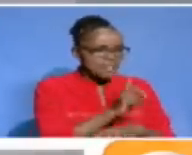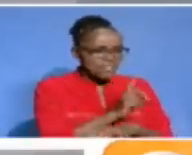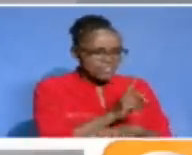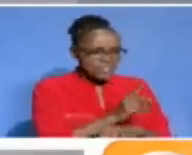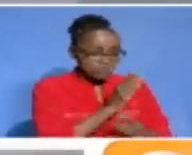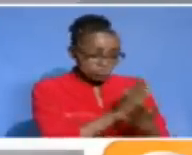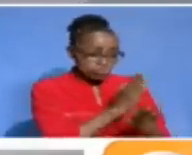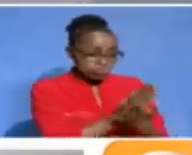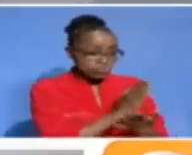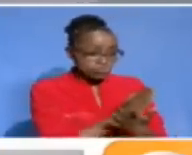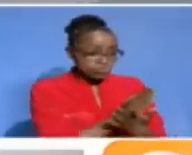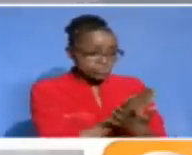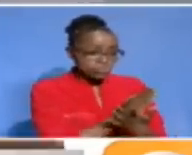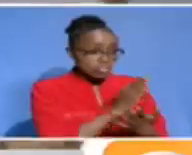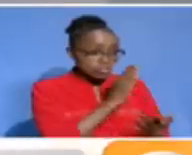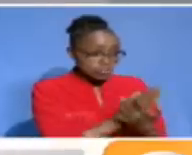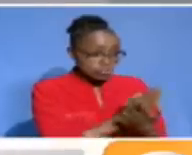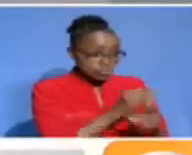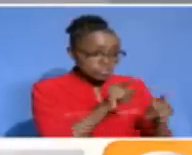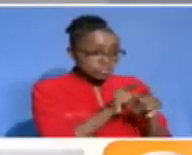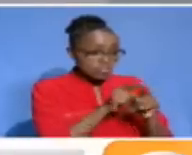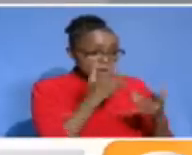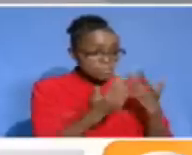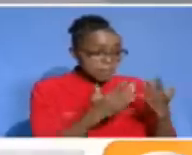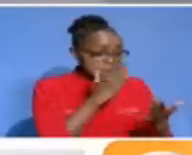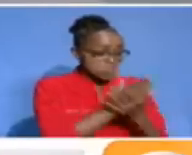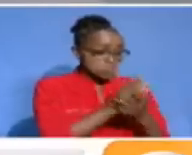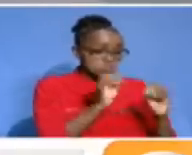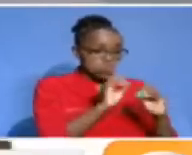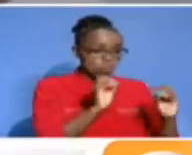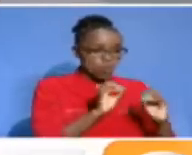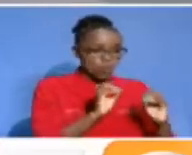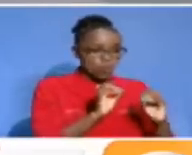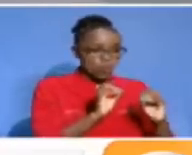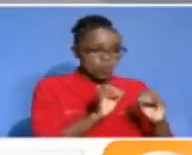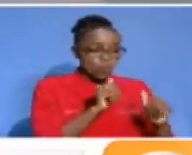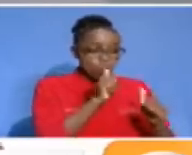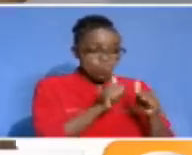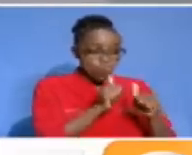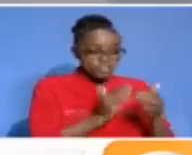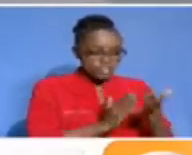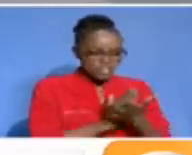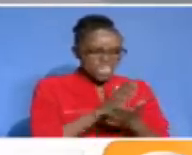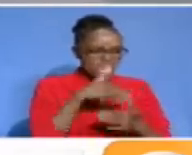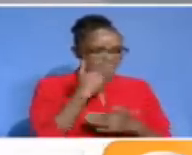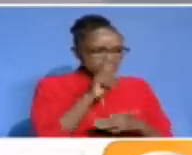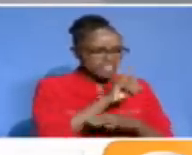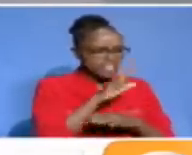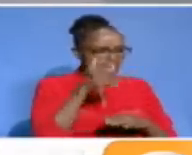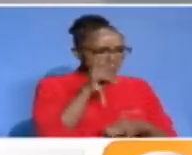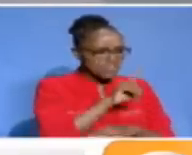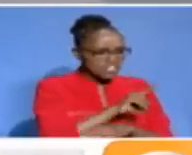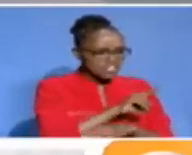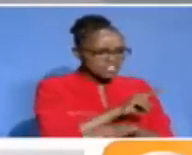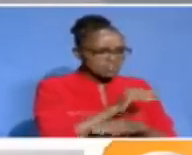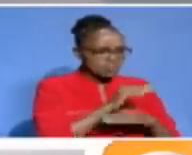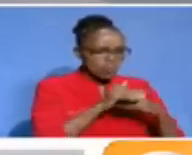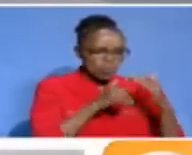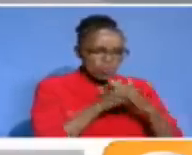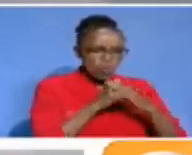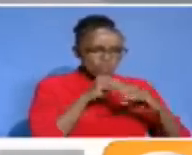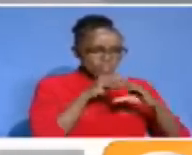real and even maybe non-real, that comes through every day across the